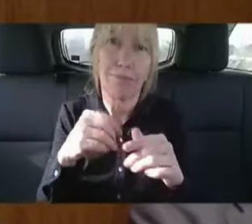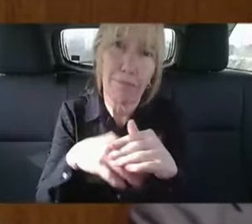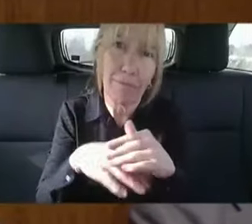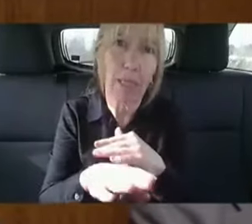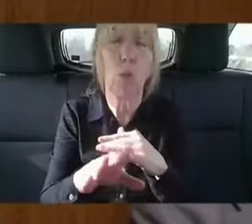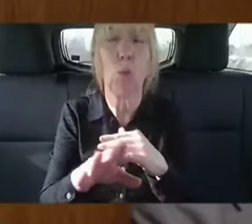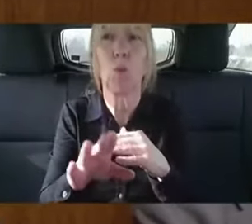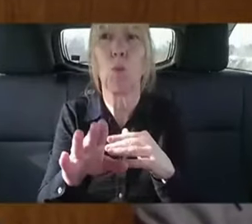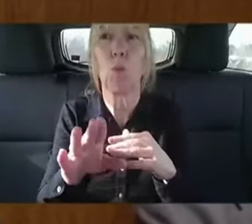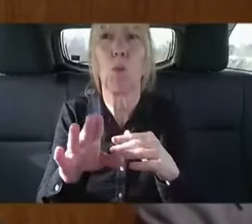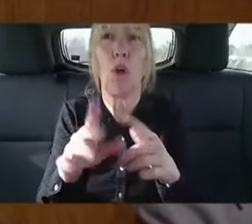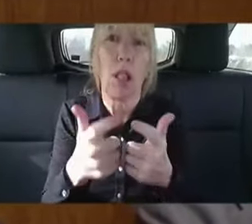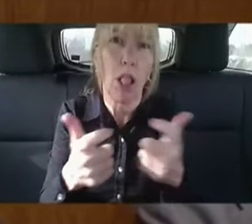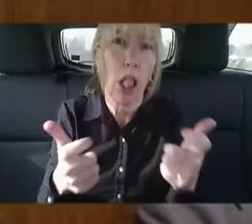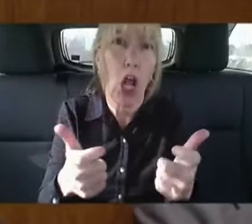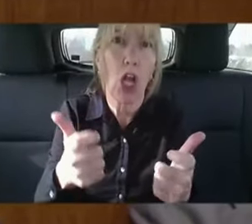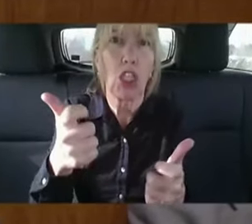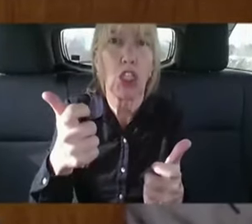into larger